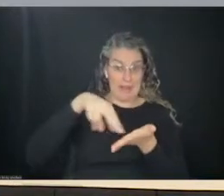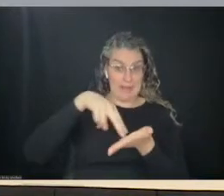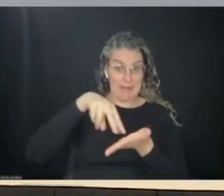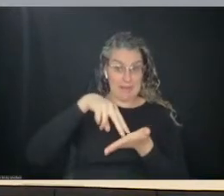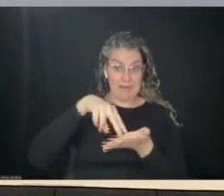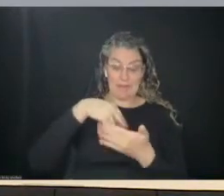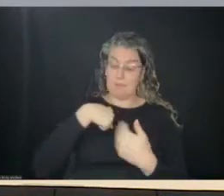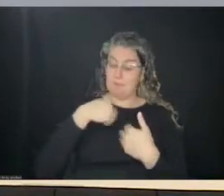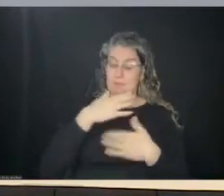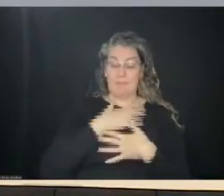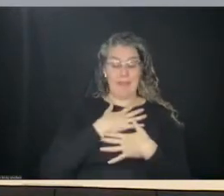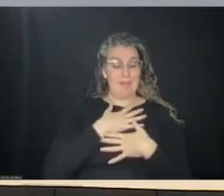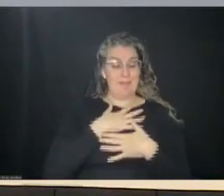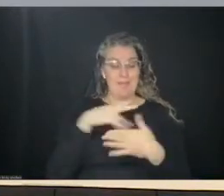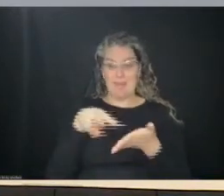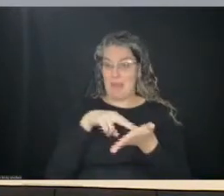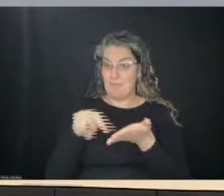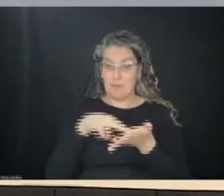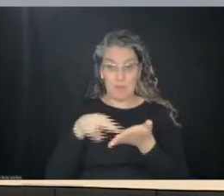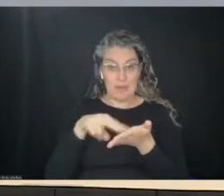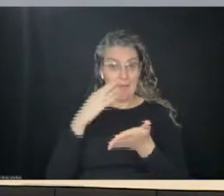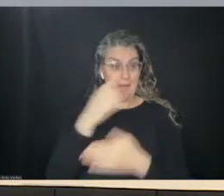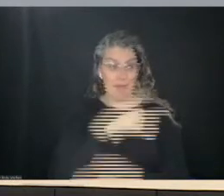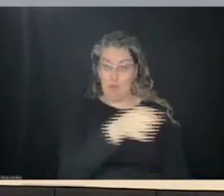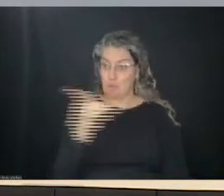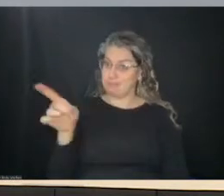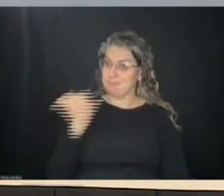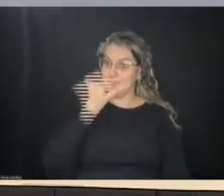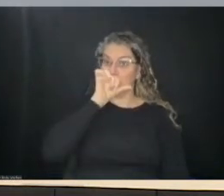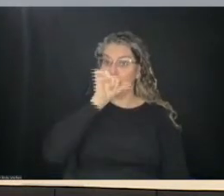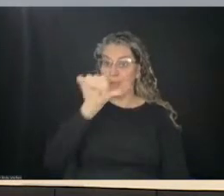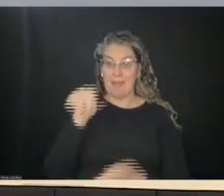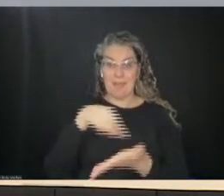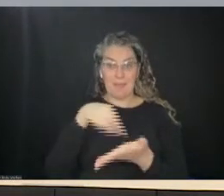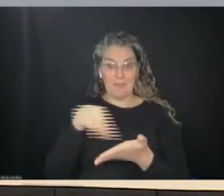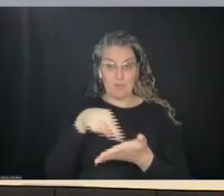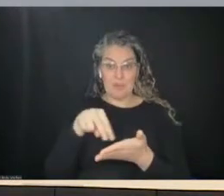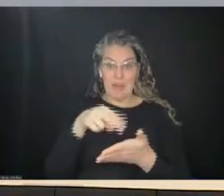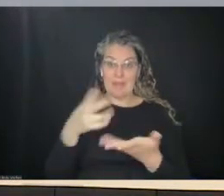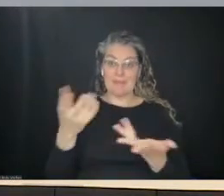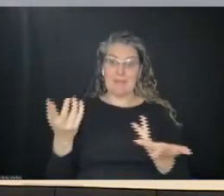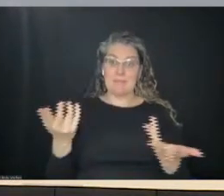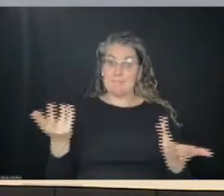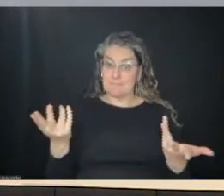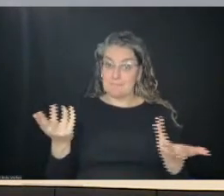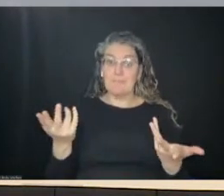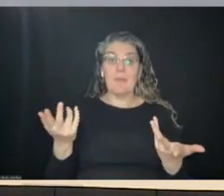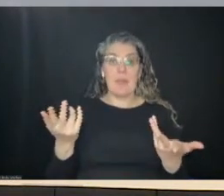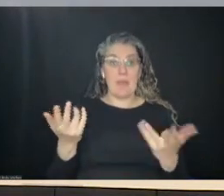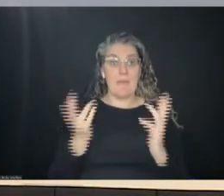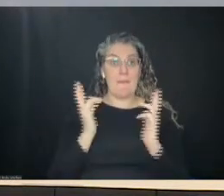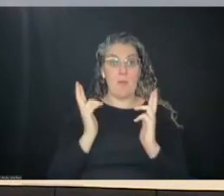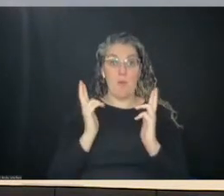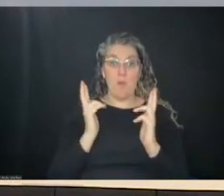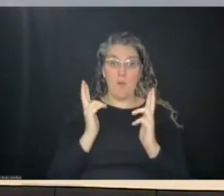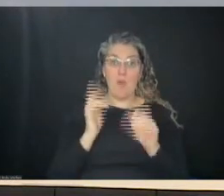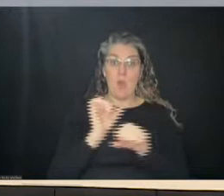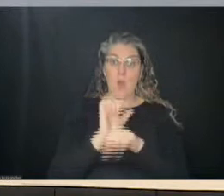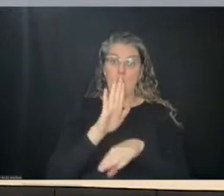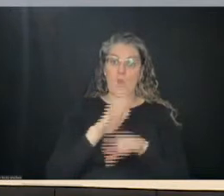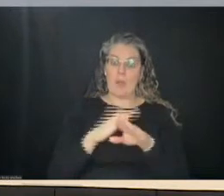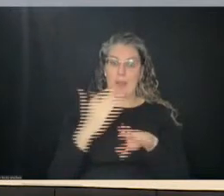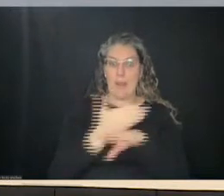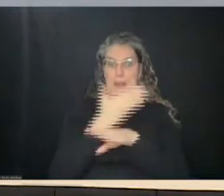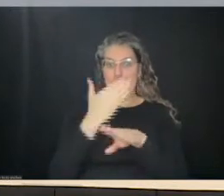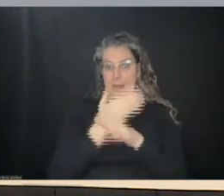dance. I know many people want to have wedding dances. And we are working on updated guidance so